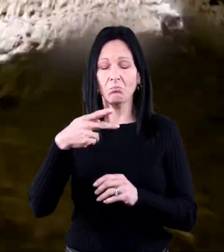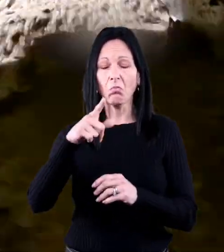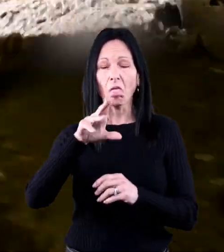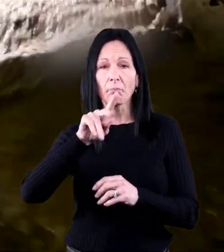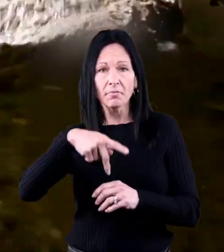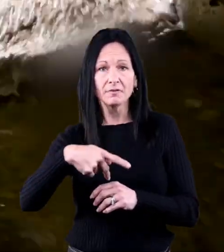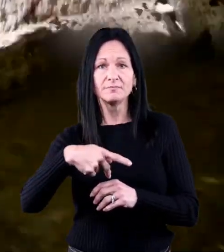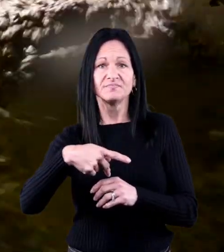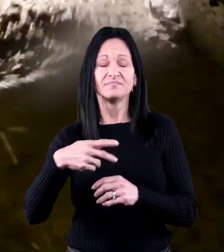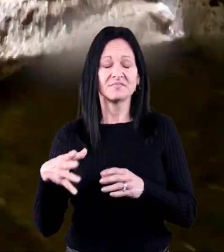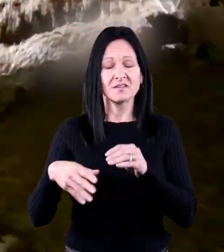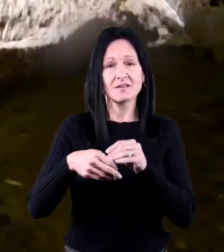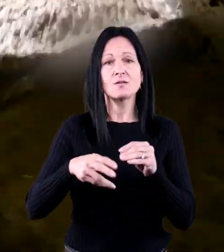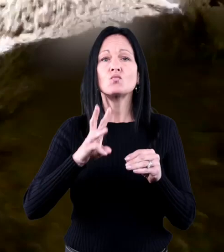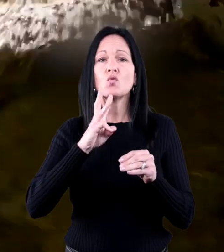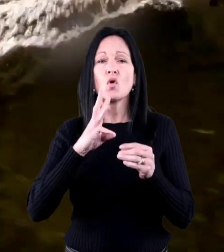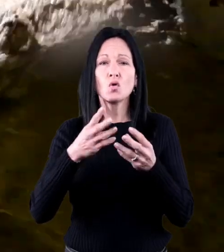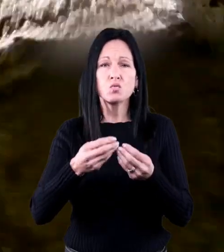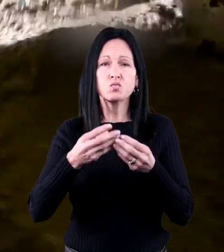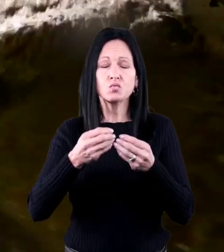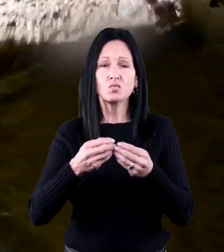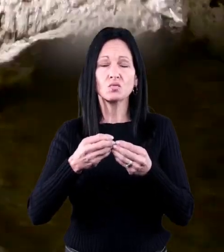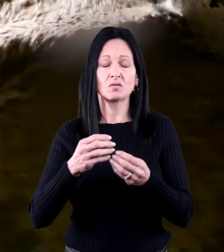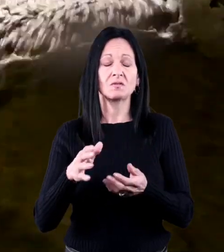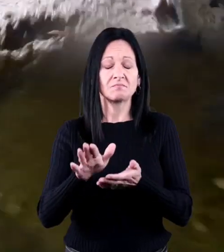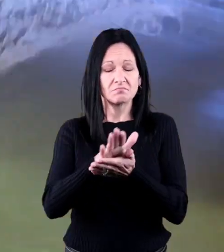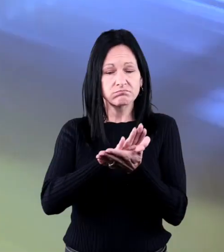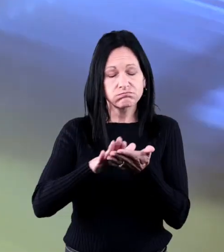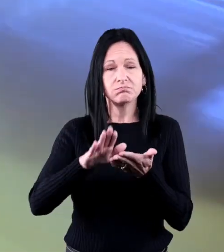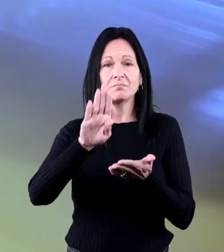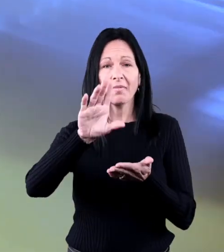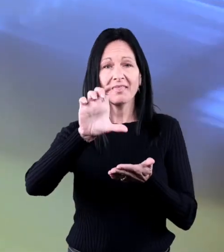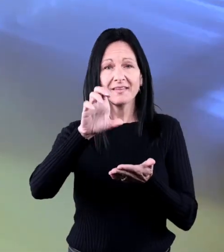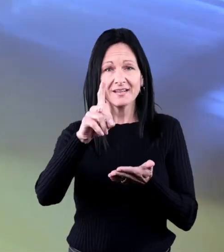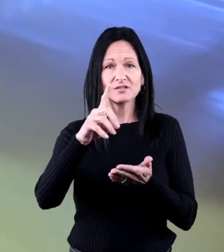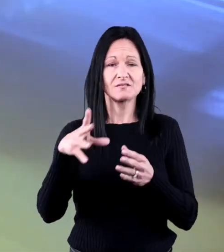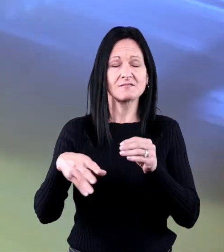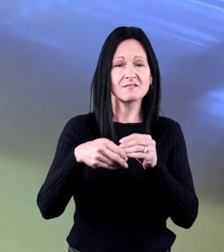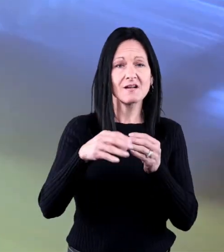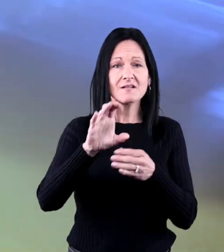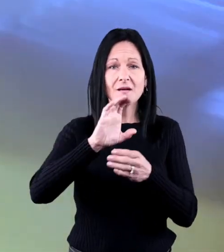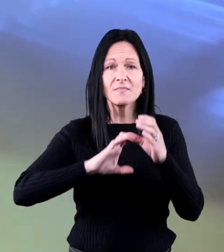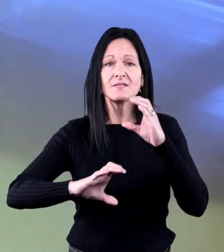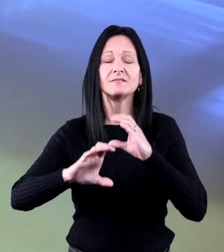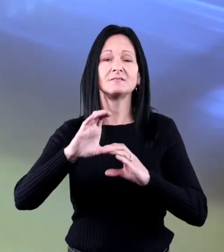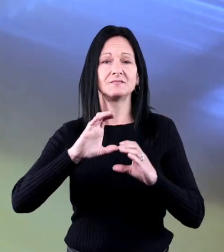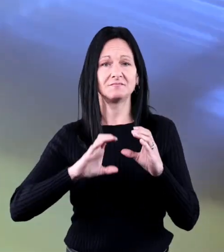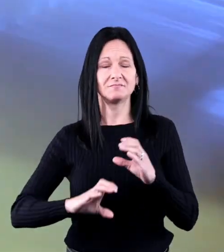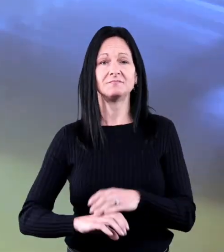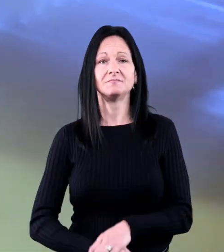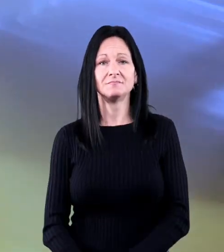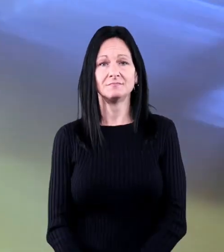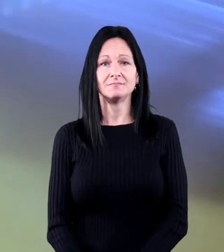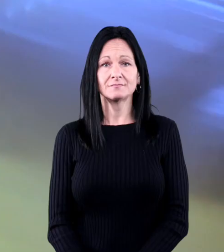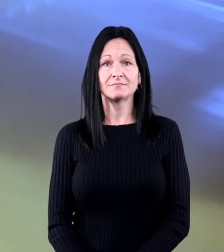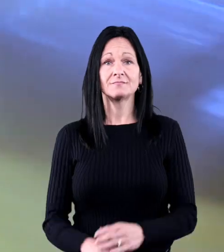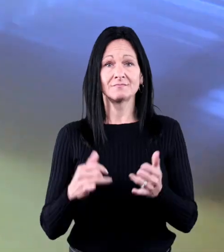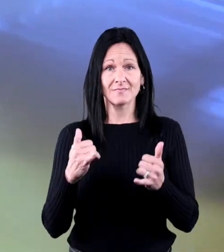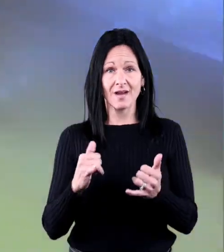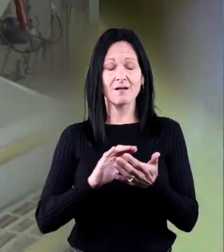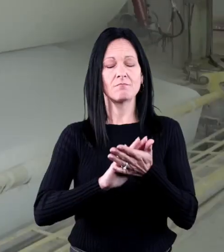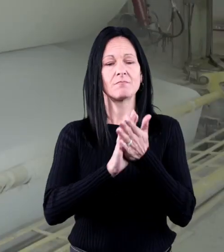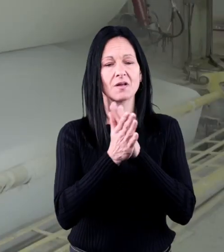then turned into a pulp by adding water. After that, it's bleached, and chemicals are added.